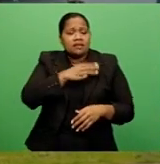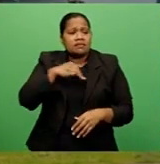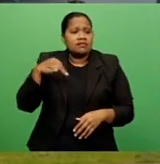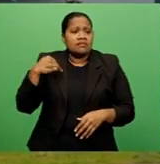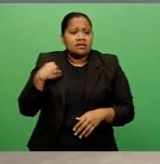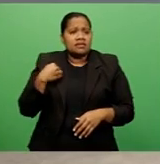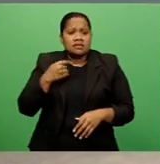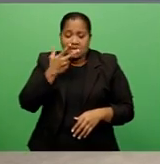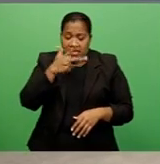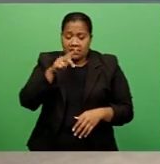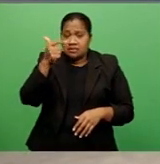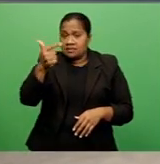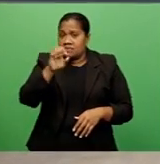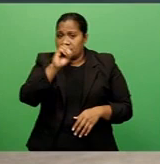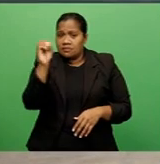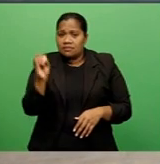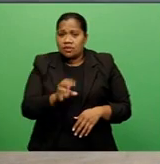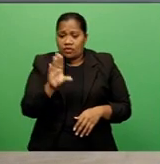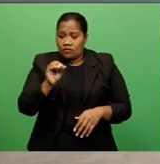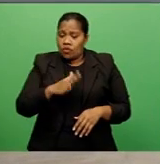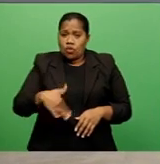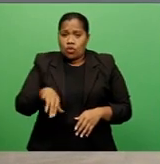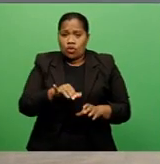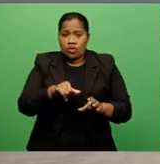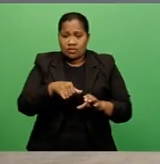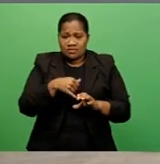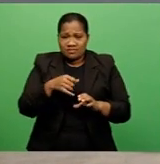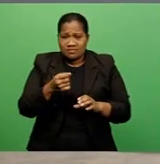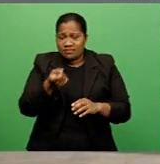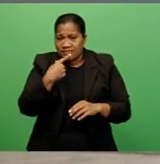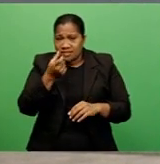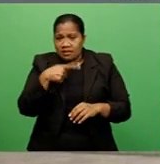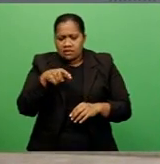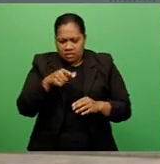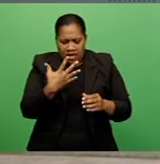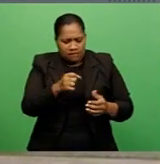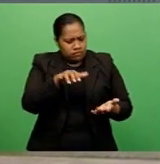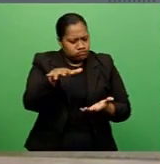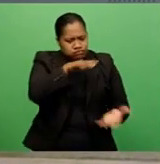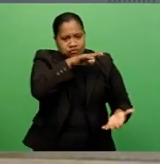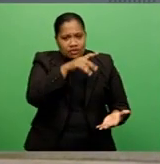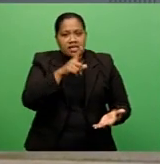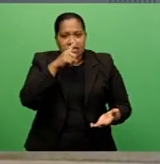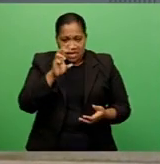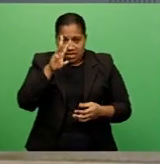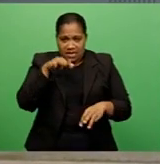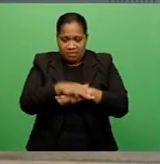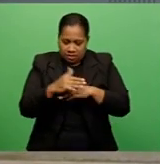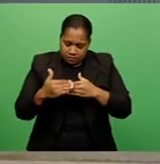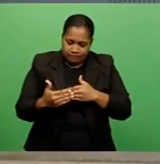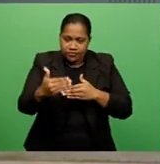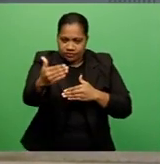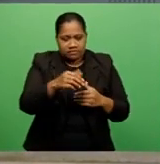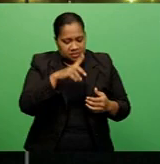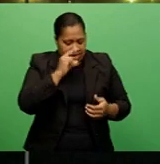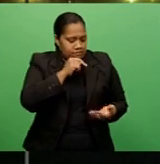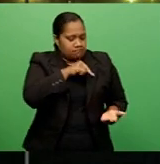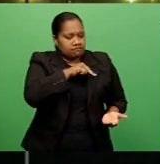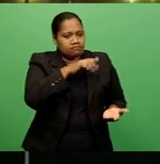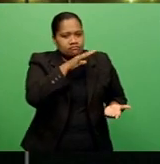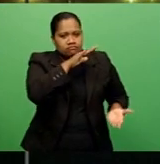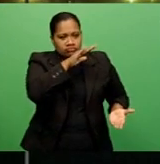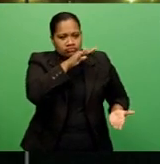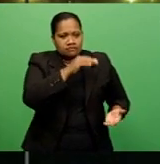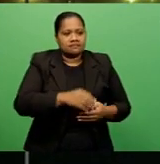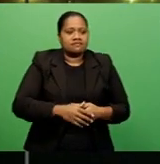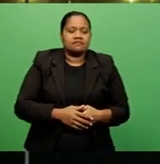87% of all drug consumables and medicines in stock to last for 3 months. Pranita Prakash, FBC News.